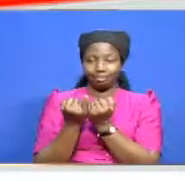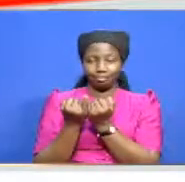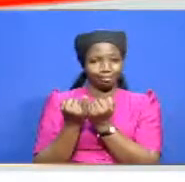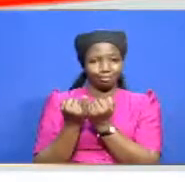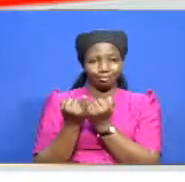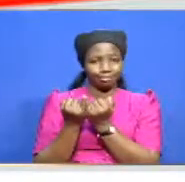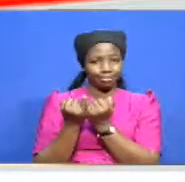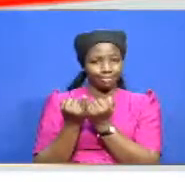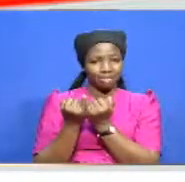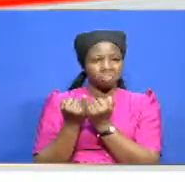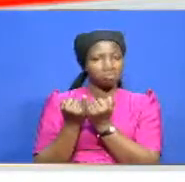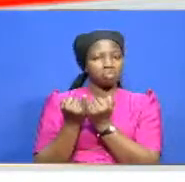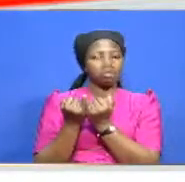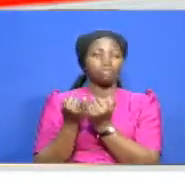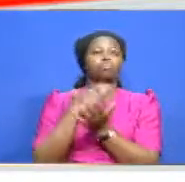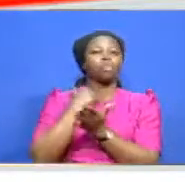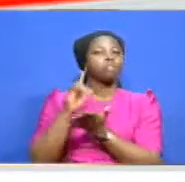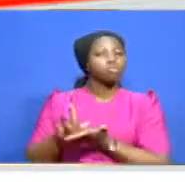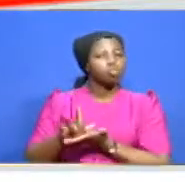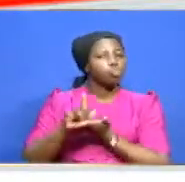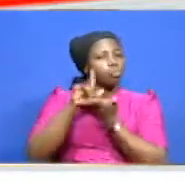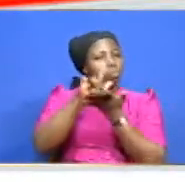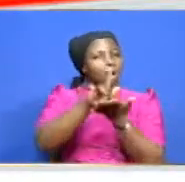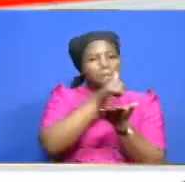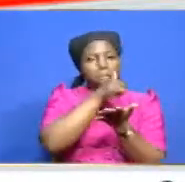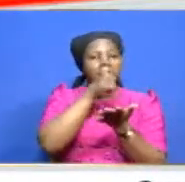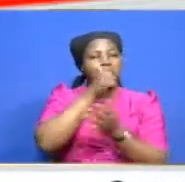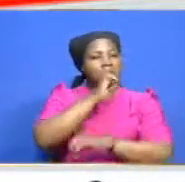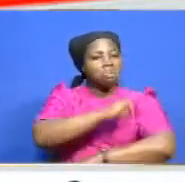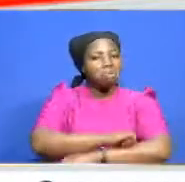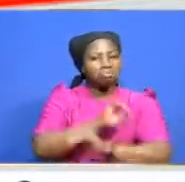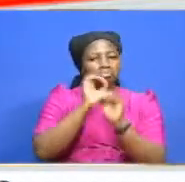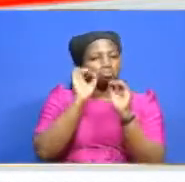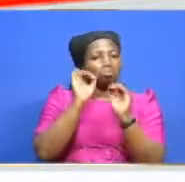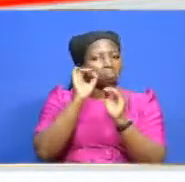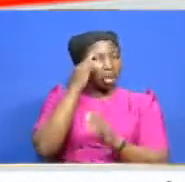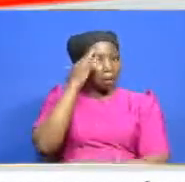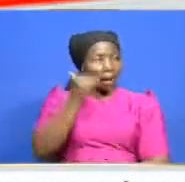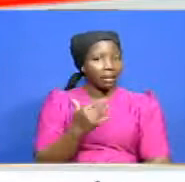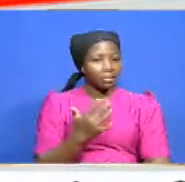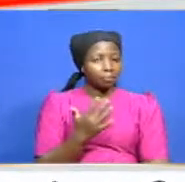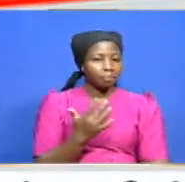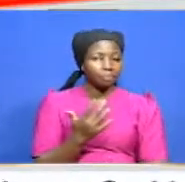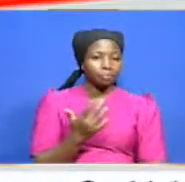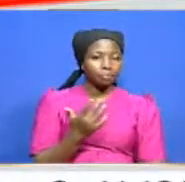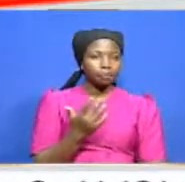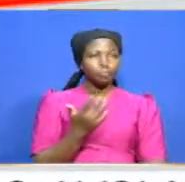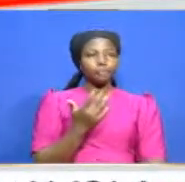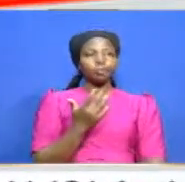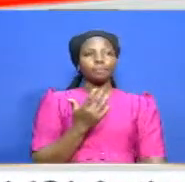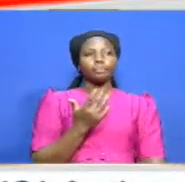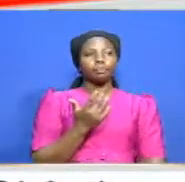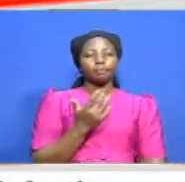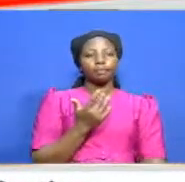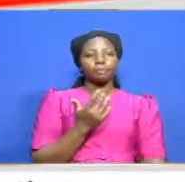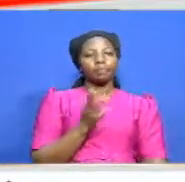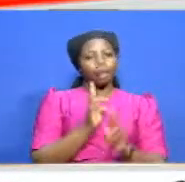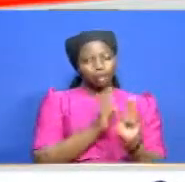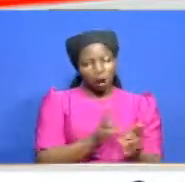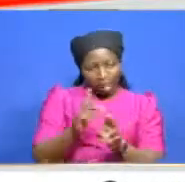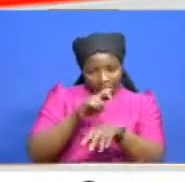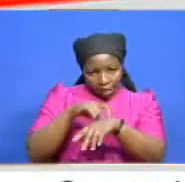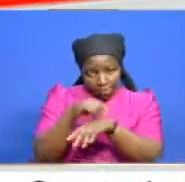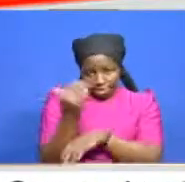reluctant to extend credit facilities to private schools. Mm-hmm. The reason being that ordinarily when they're